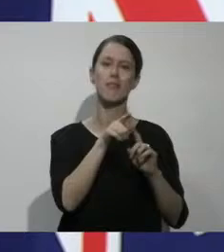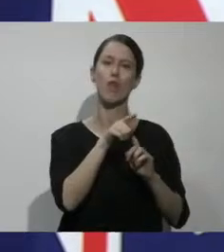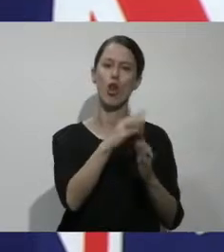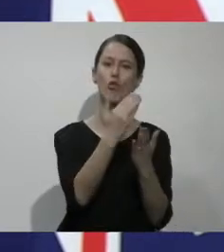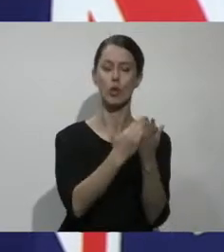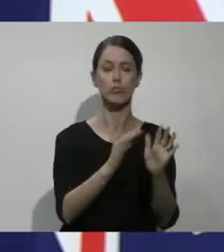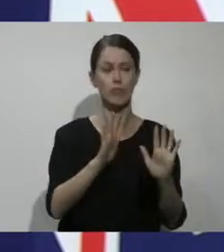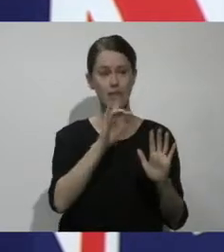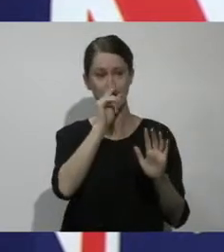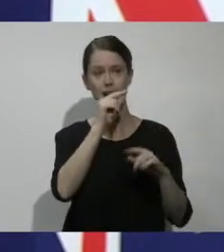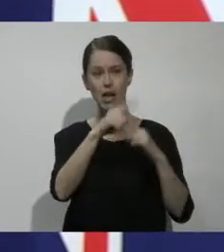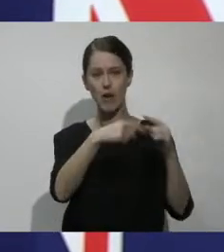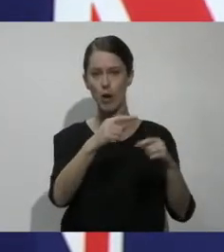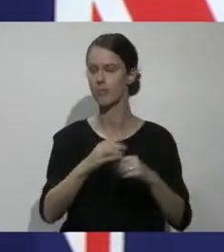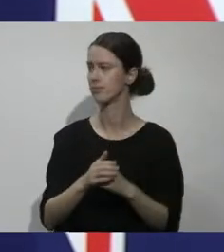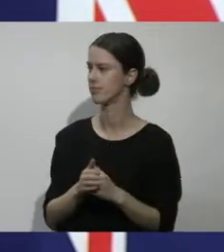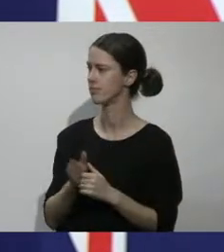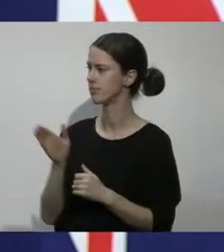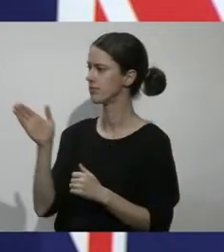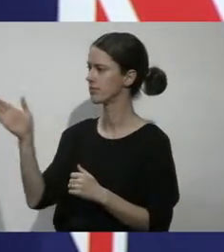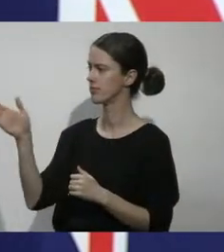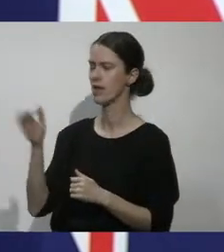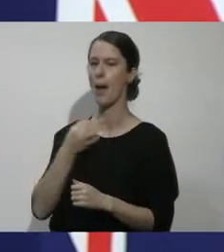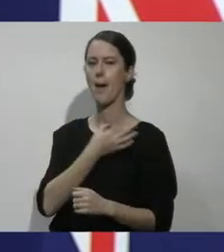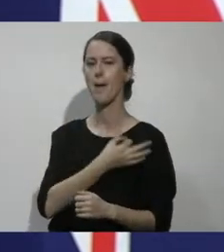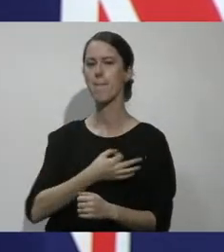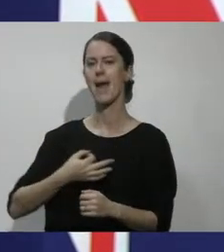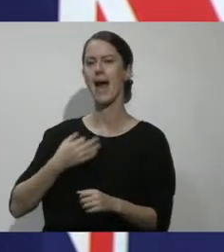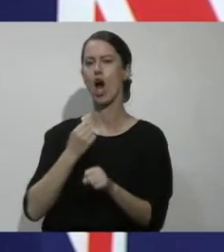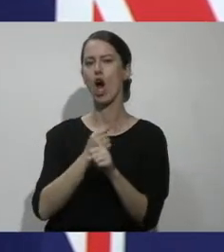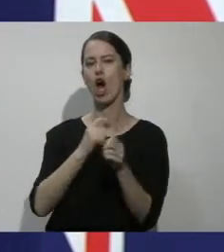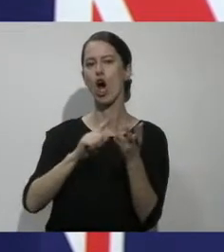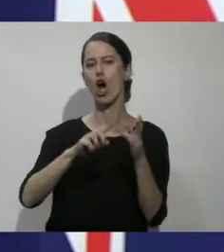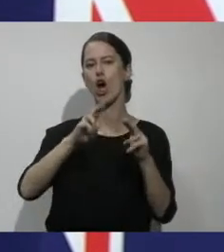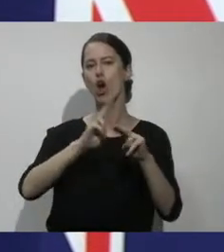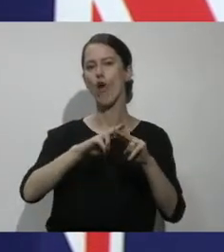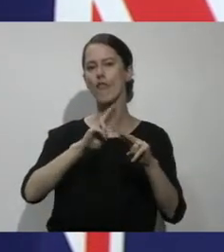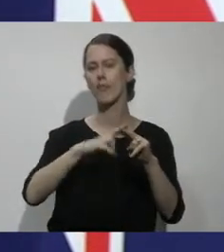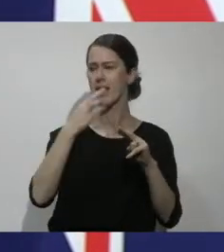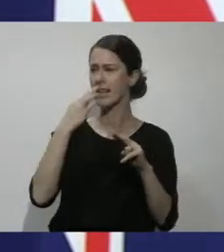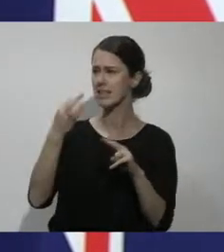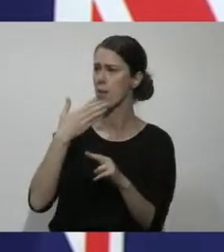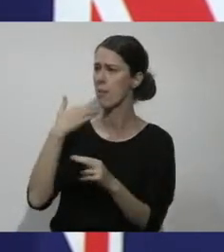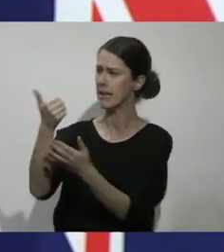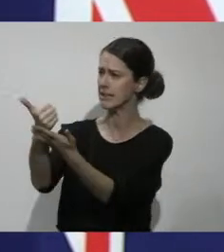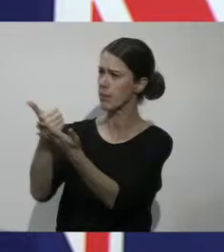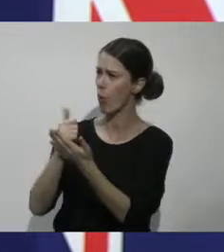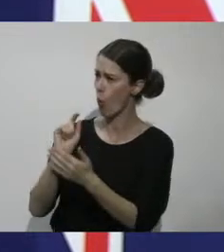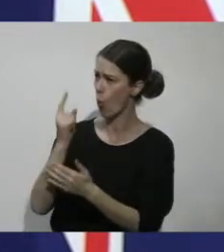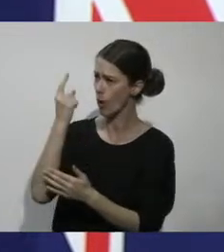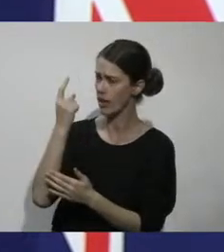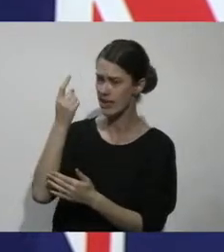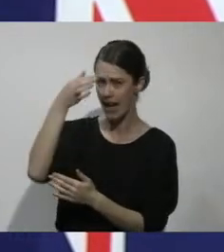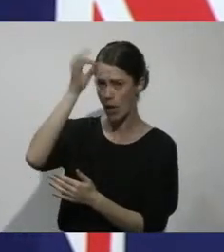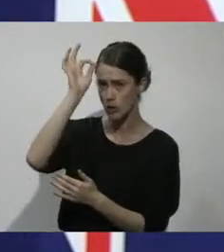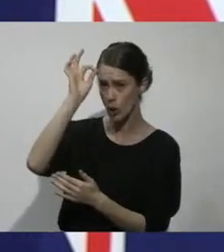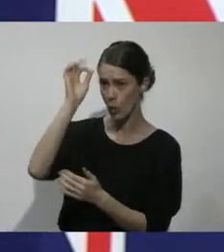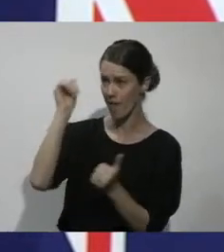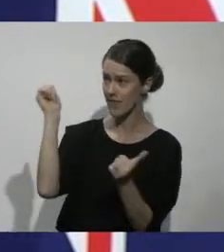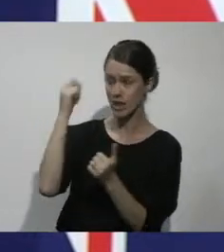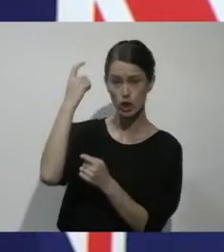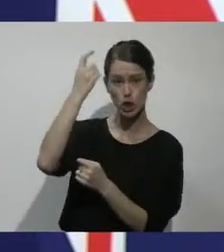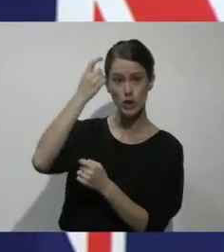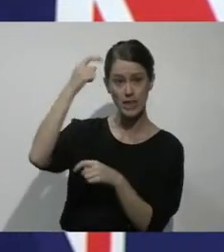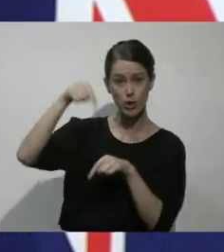safely. So, Mayor Goff has been calling for support for Auckland Council. Did you consider that today, and can the